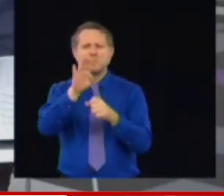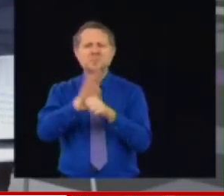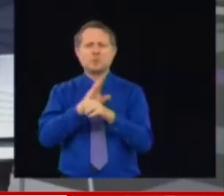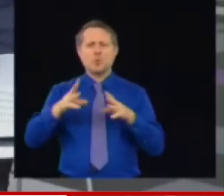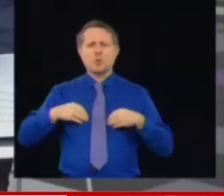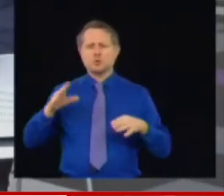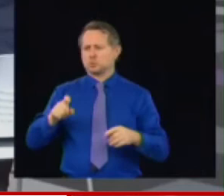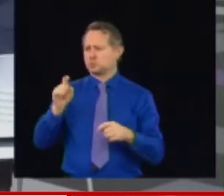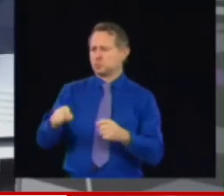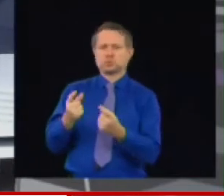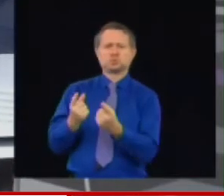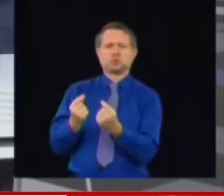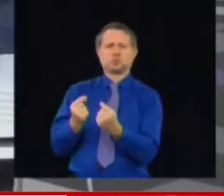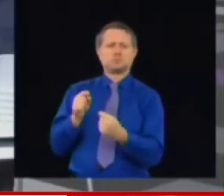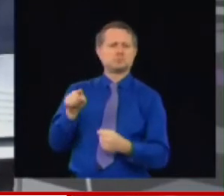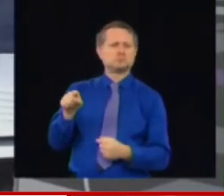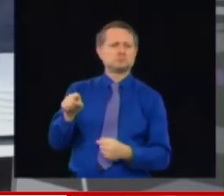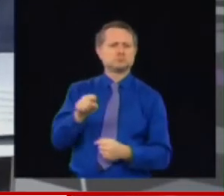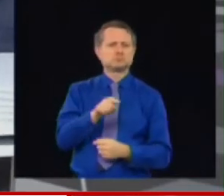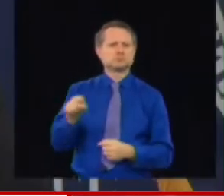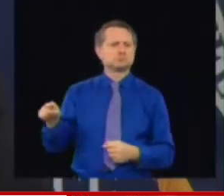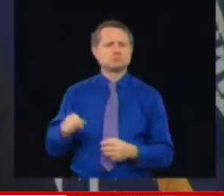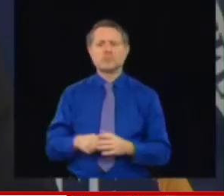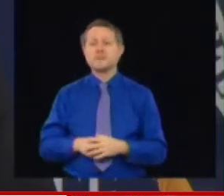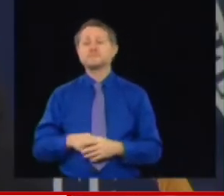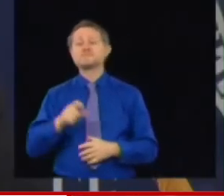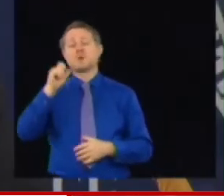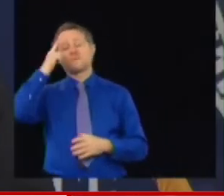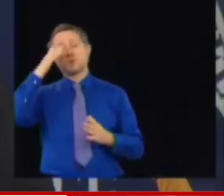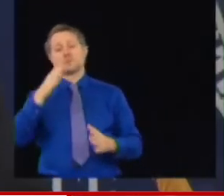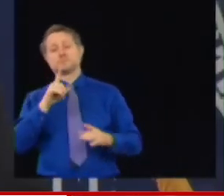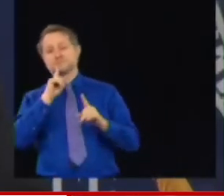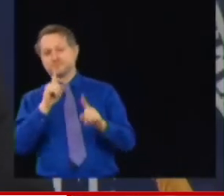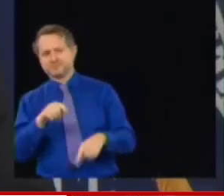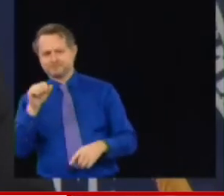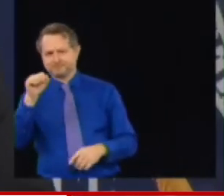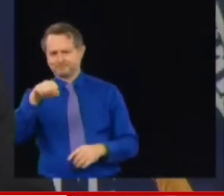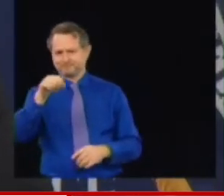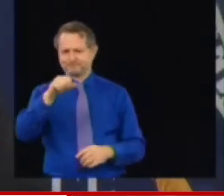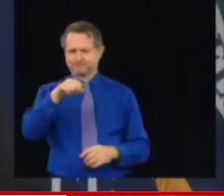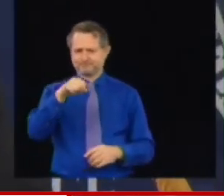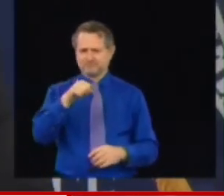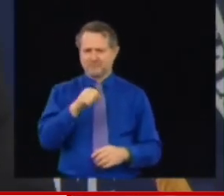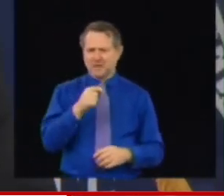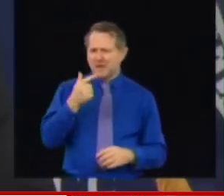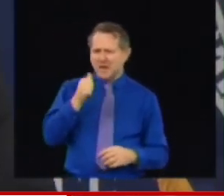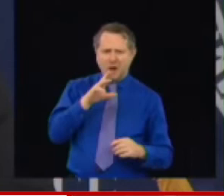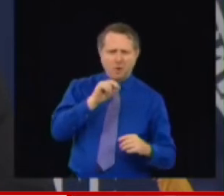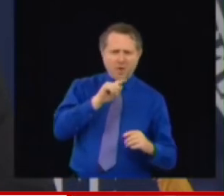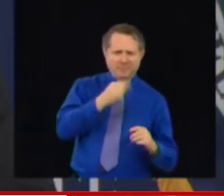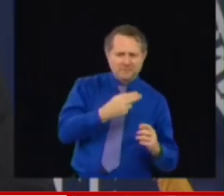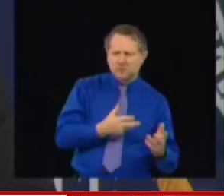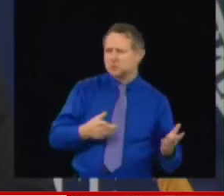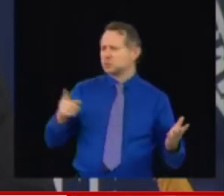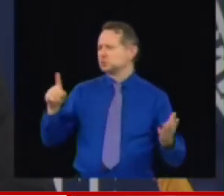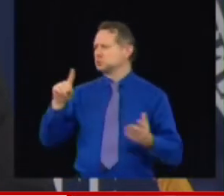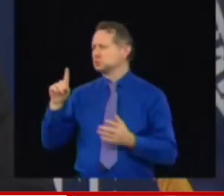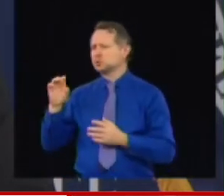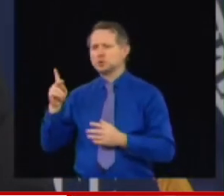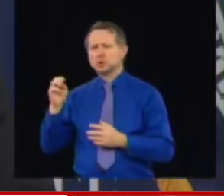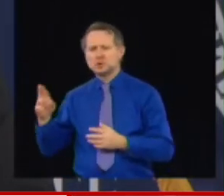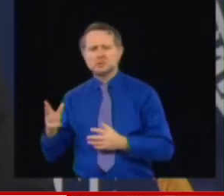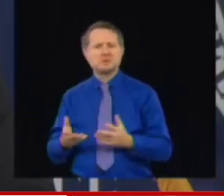general outlines. Melissa or Gareth or Dr. Zucker or Michaela can chime